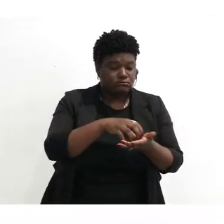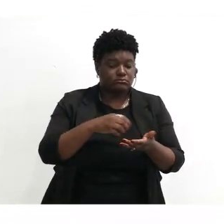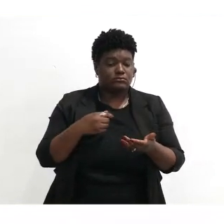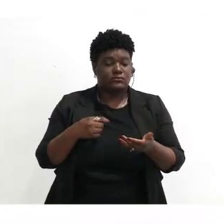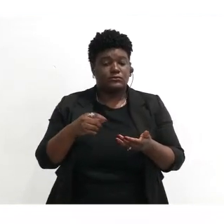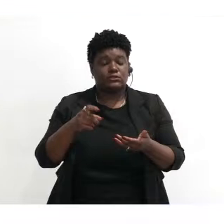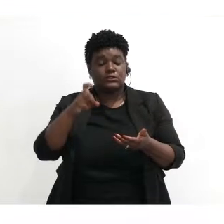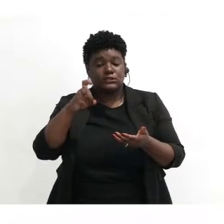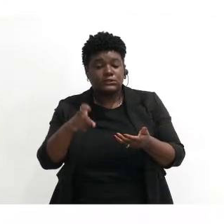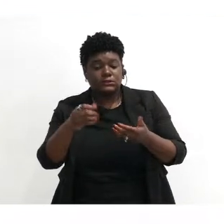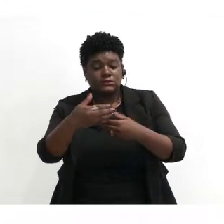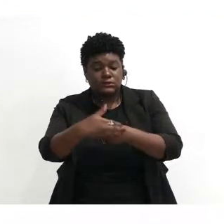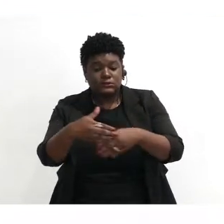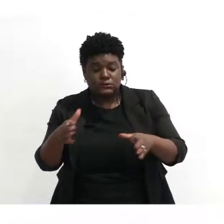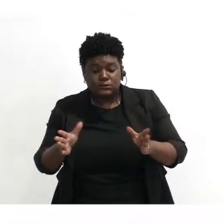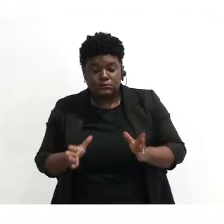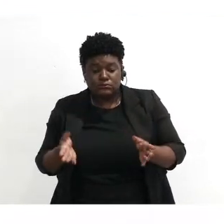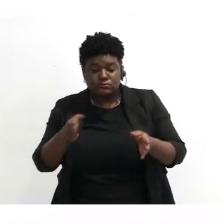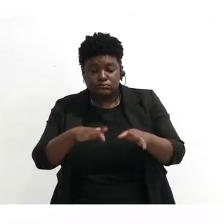for that application.